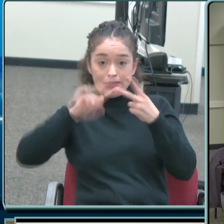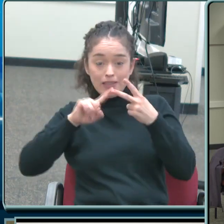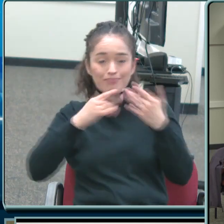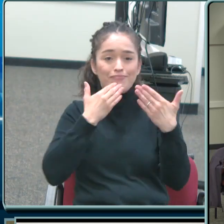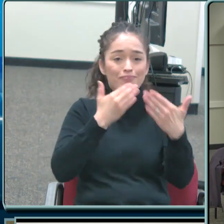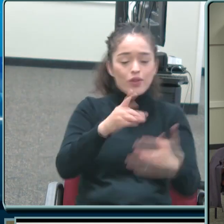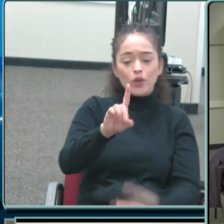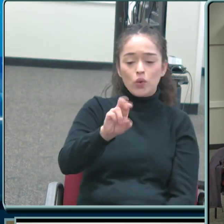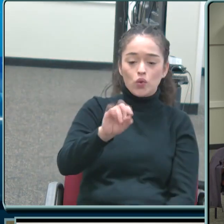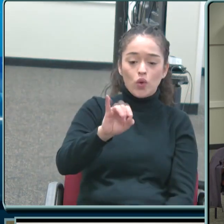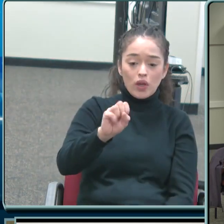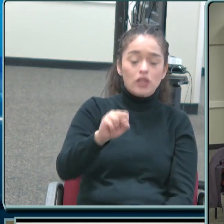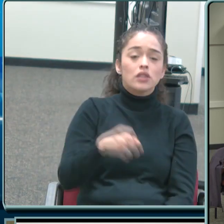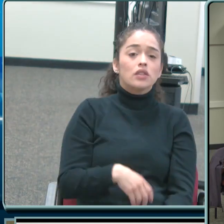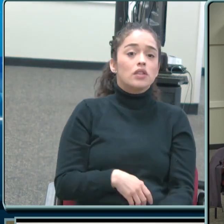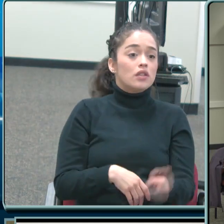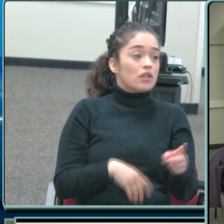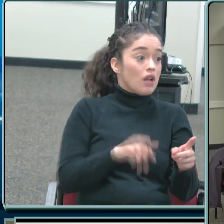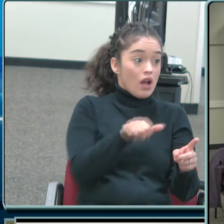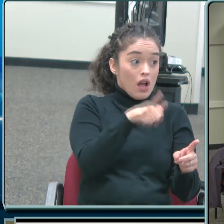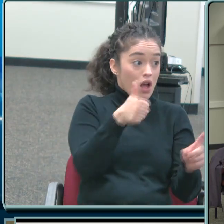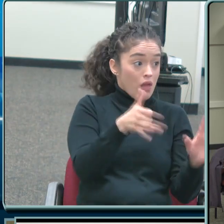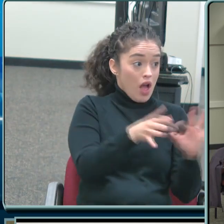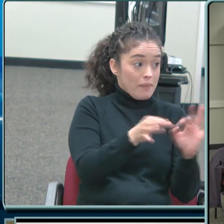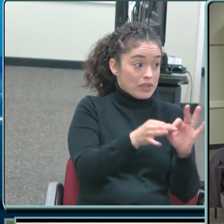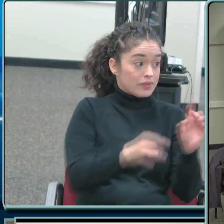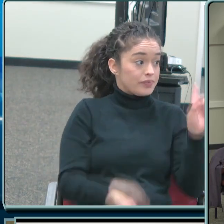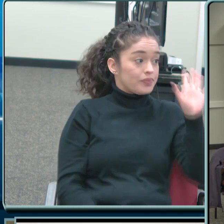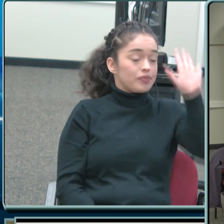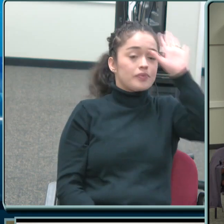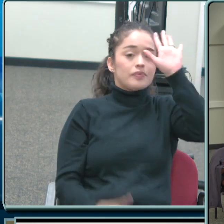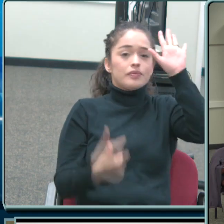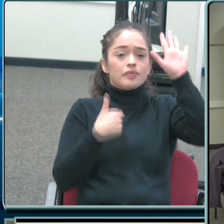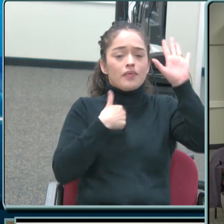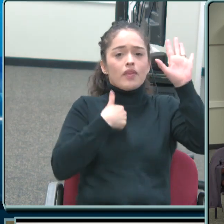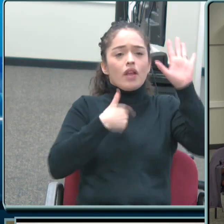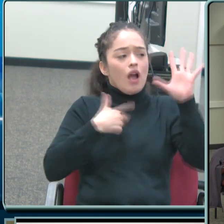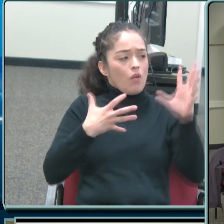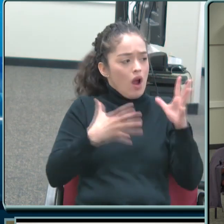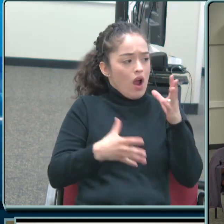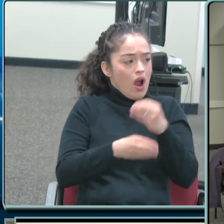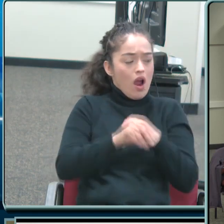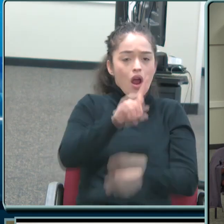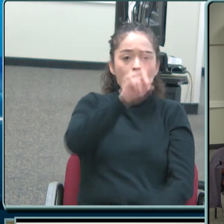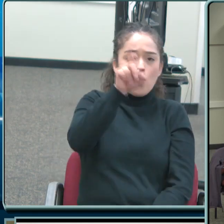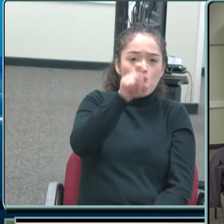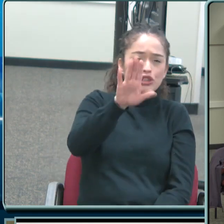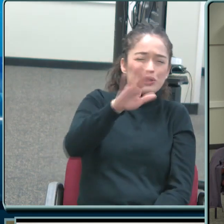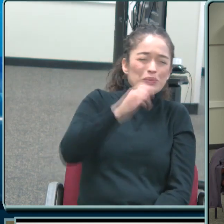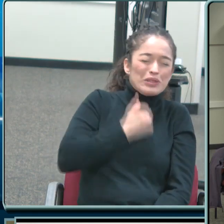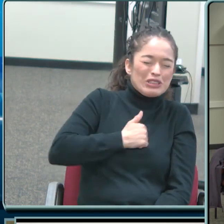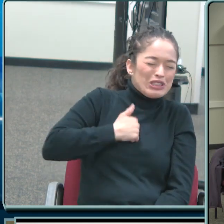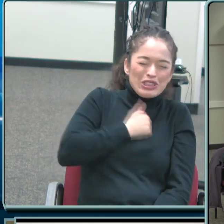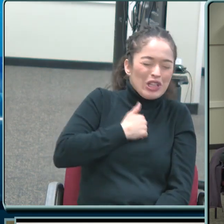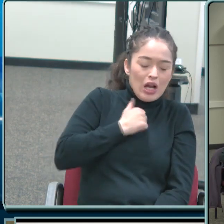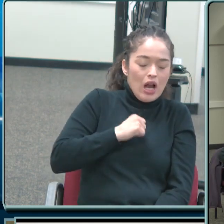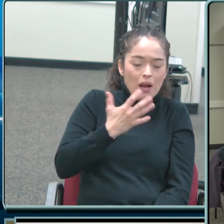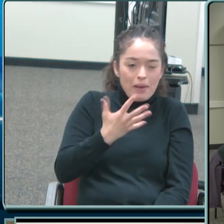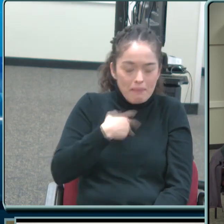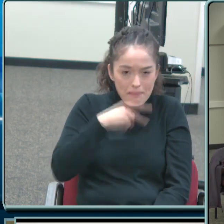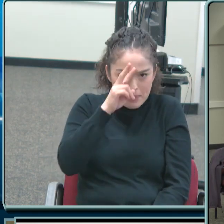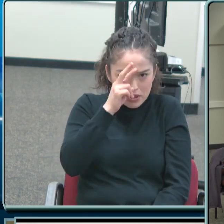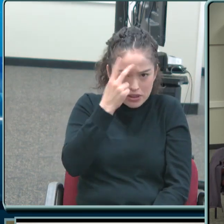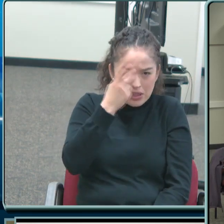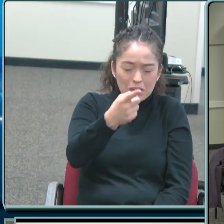Thank you, Doris. And any other comments from the board? Can I have, Becca, can I have a question for you? I'm sorry, I may not have understood, but